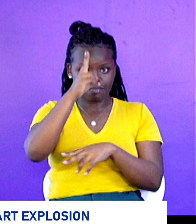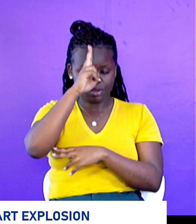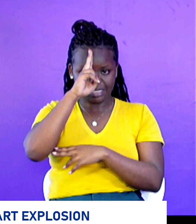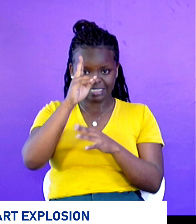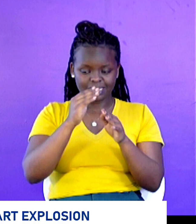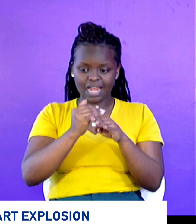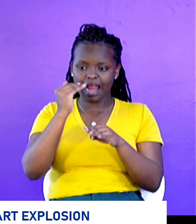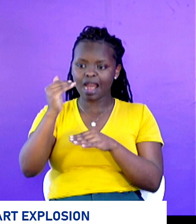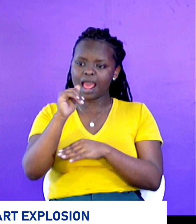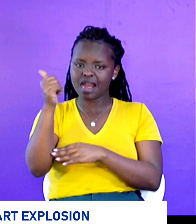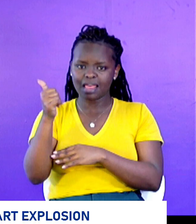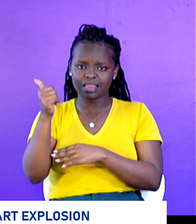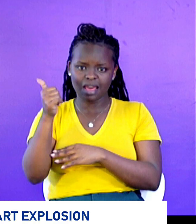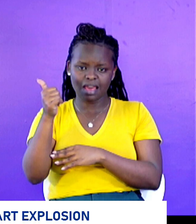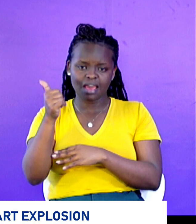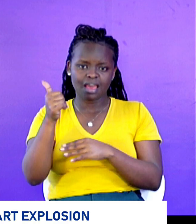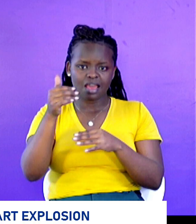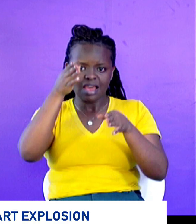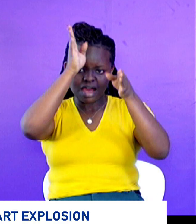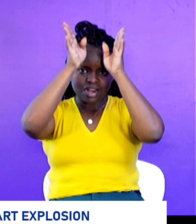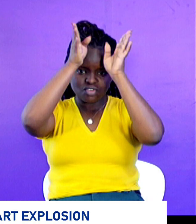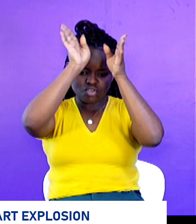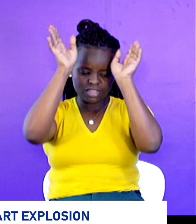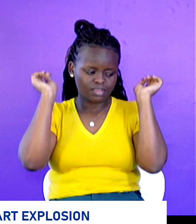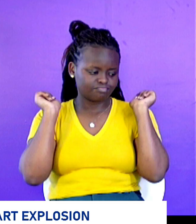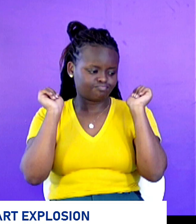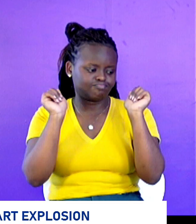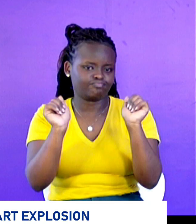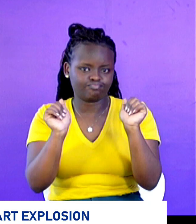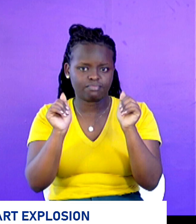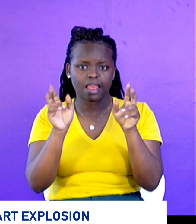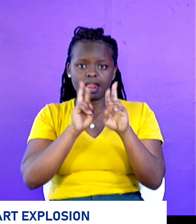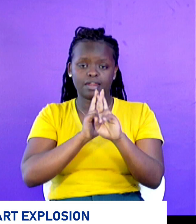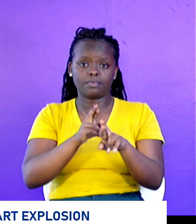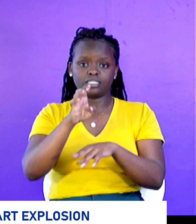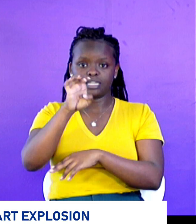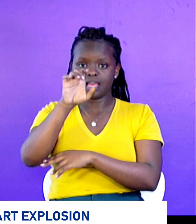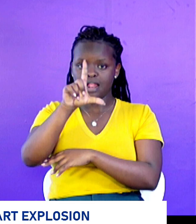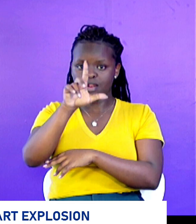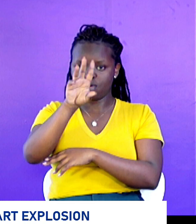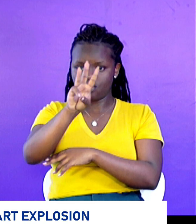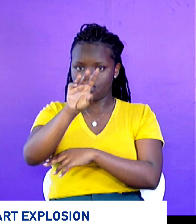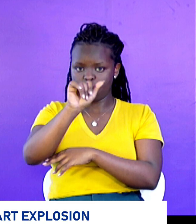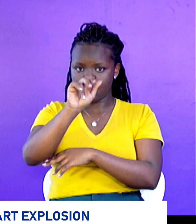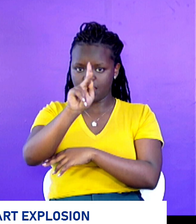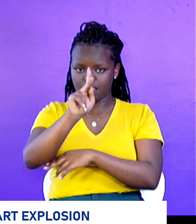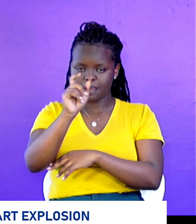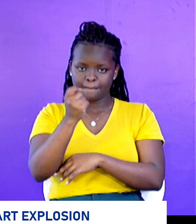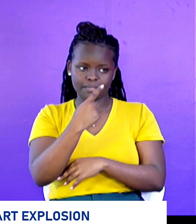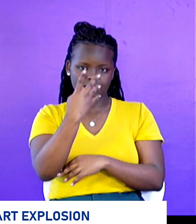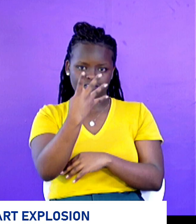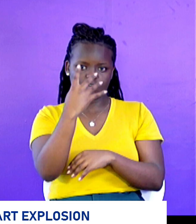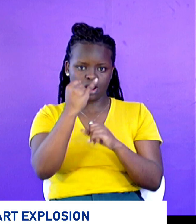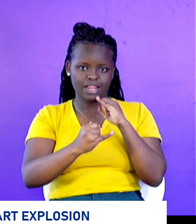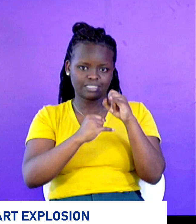another incident involving a donkey cart was reported in Elwak town in April last